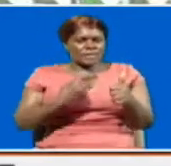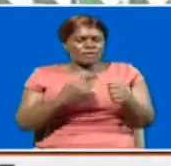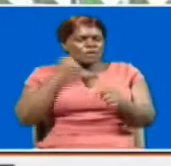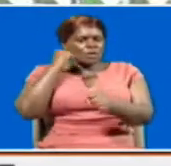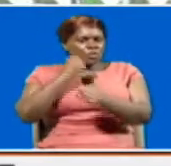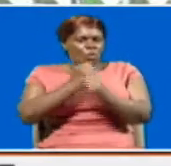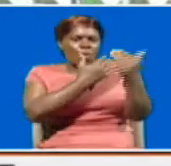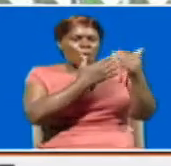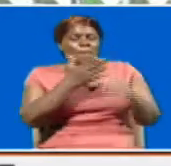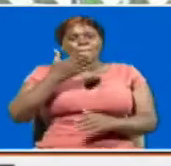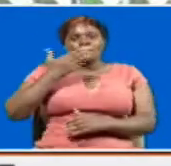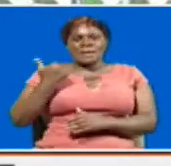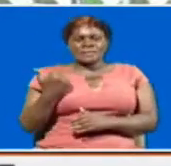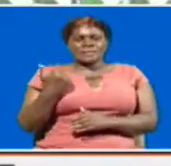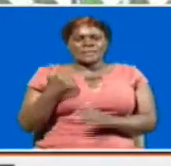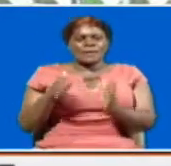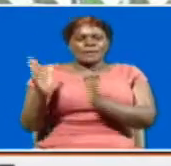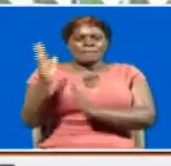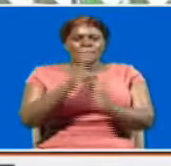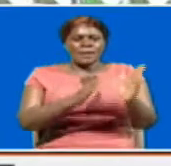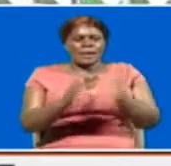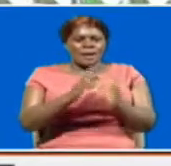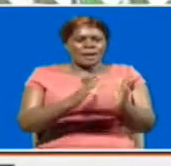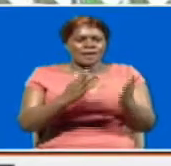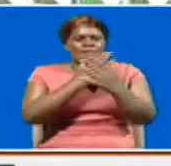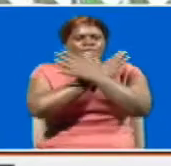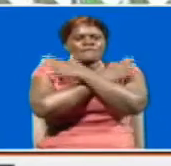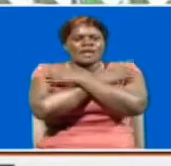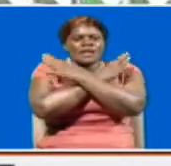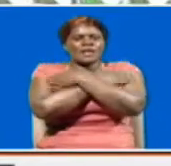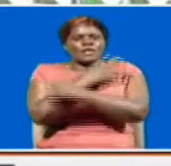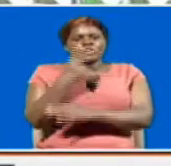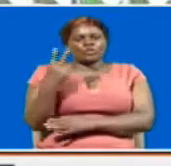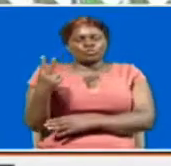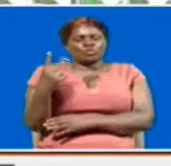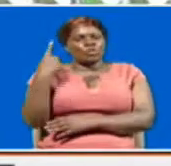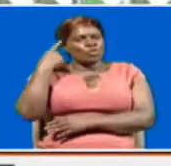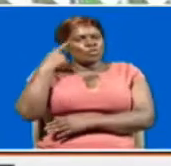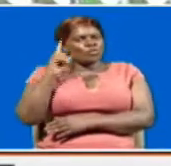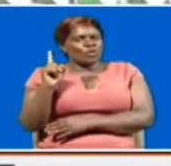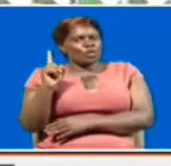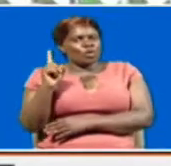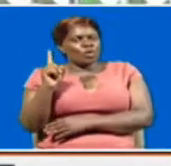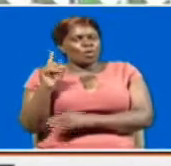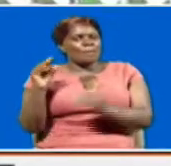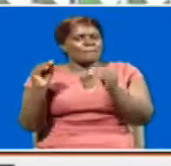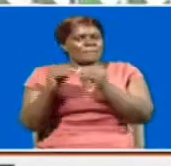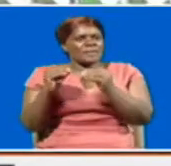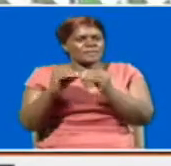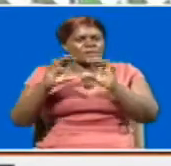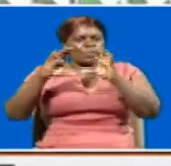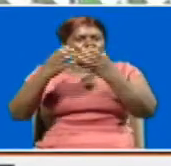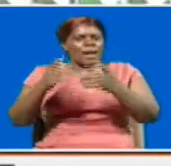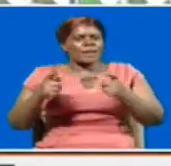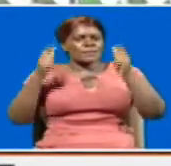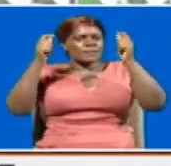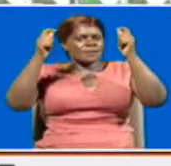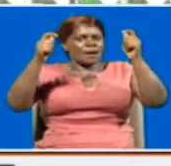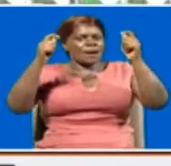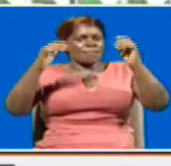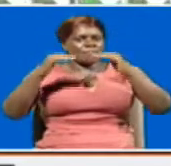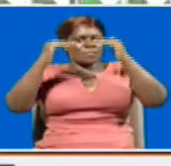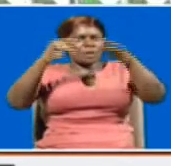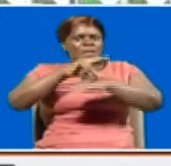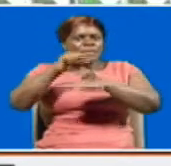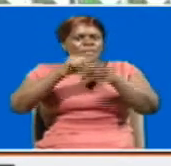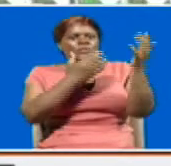for the best. Tuki prepare easy friendly mbili, tuki prepare kucheza World Cup qualifiers. Because